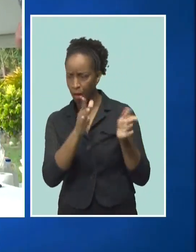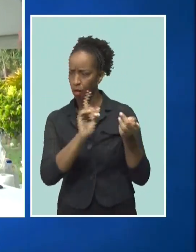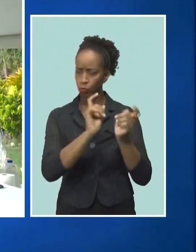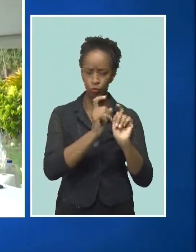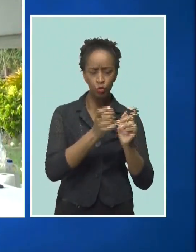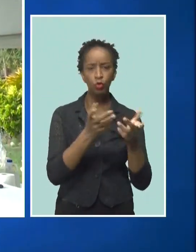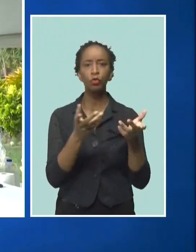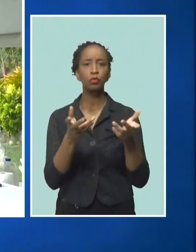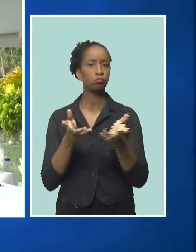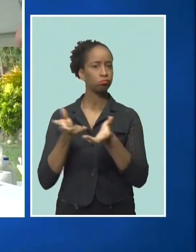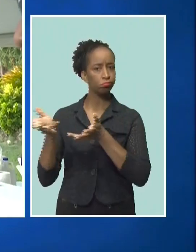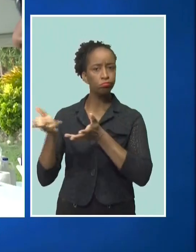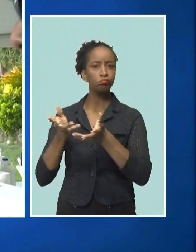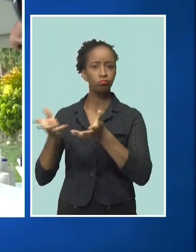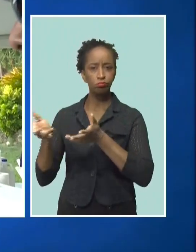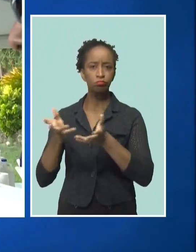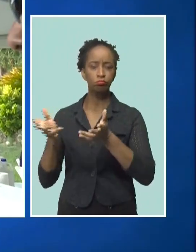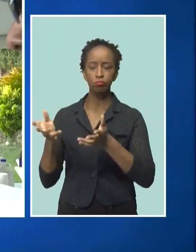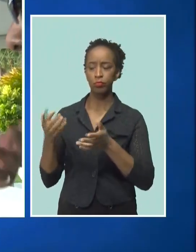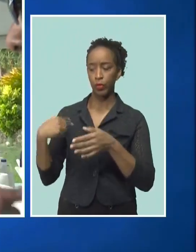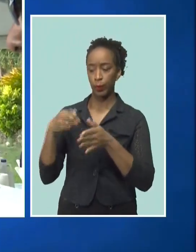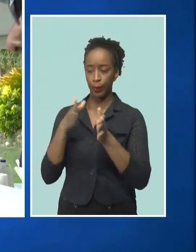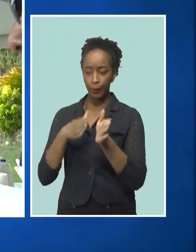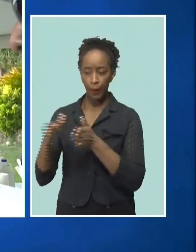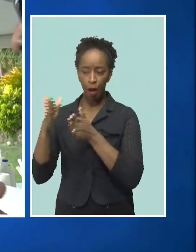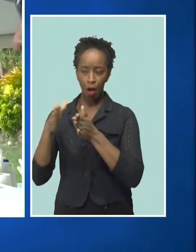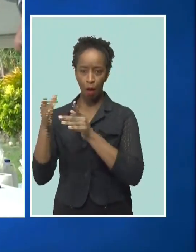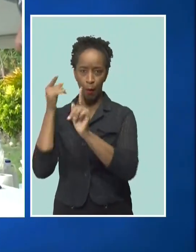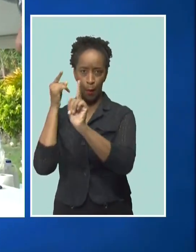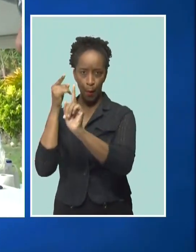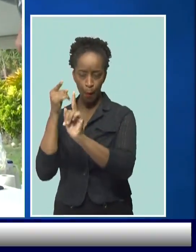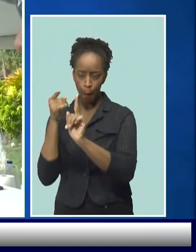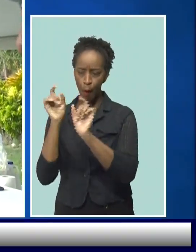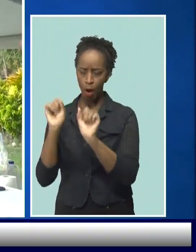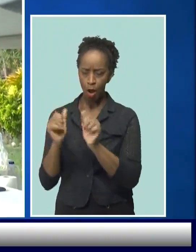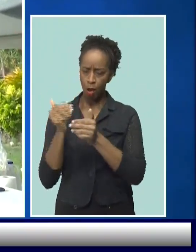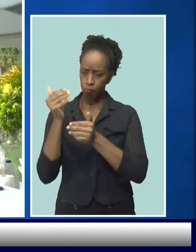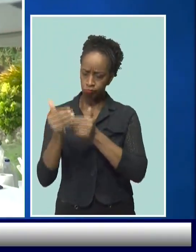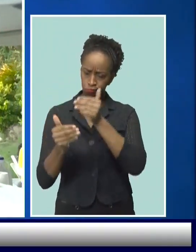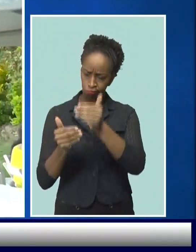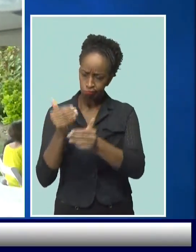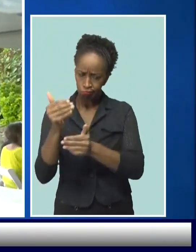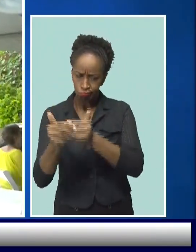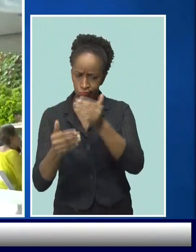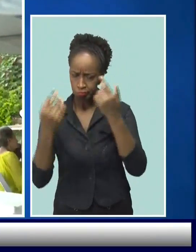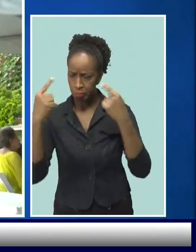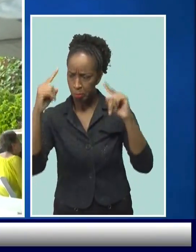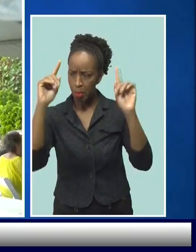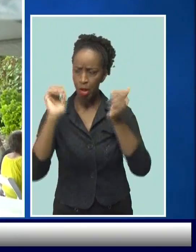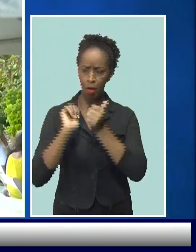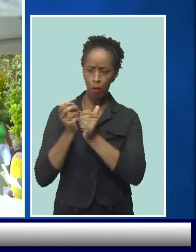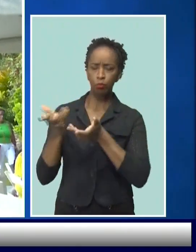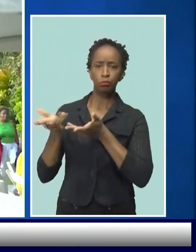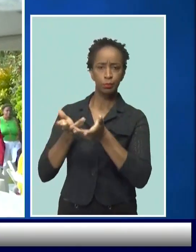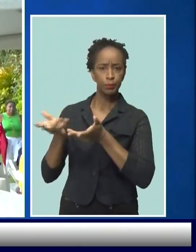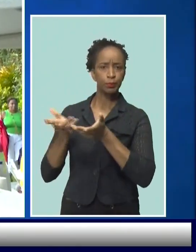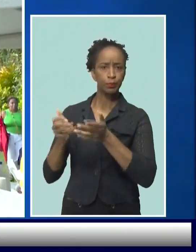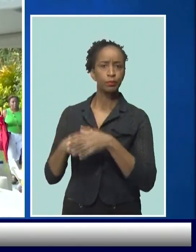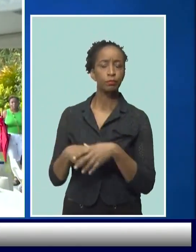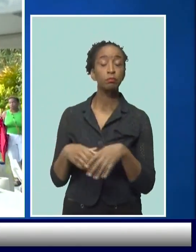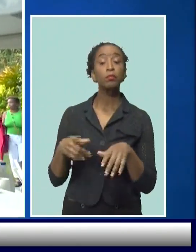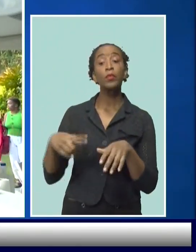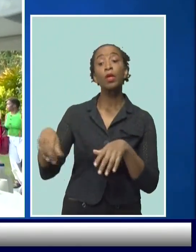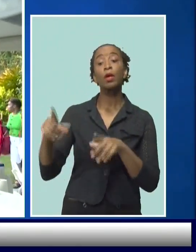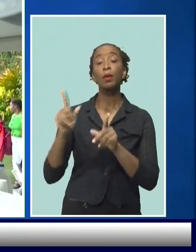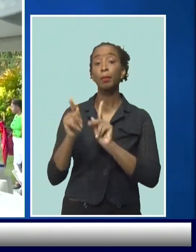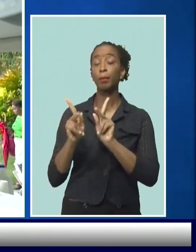the plans for the constituency. So, there's a lot of talk about election. No, this is not about an election. This is really about, one, transition